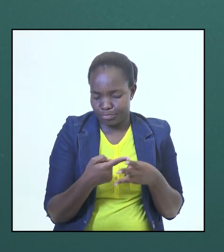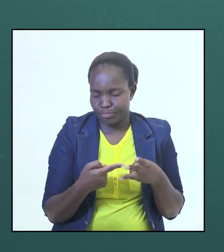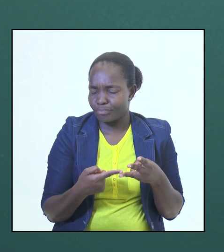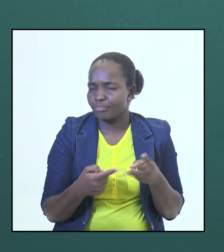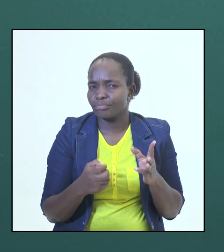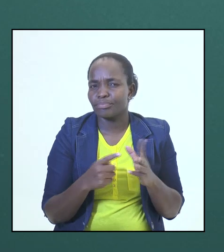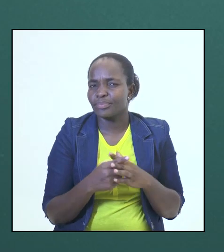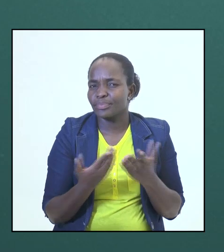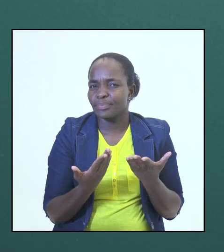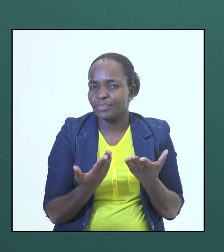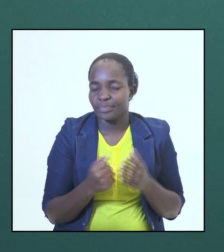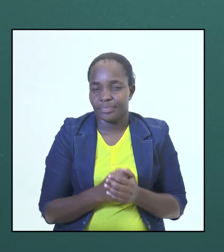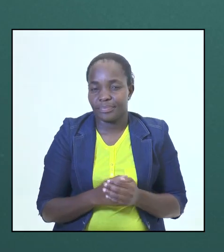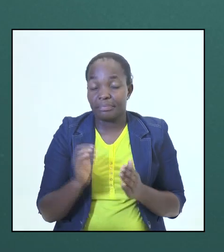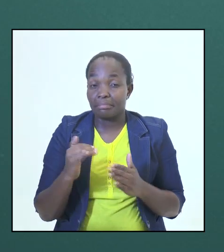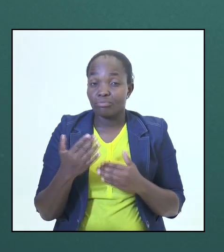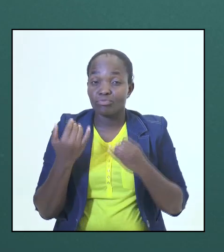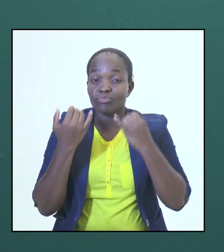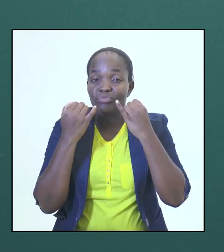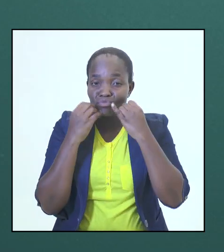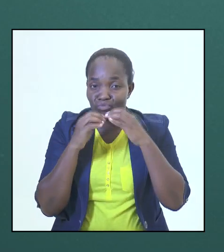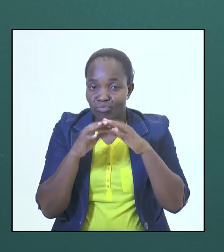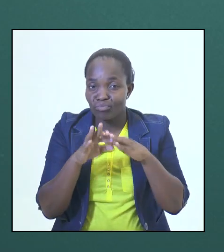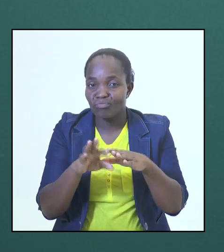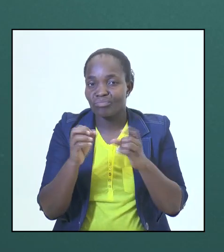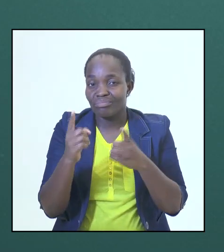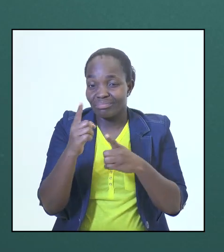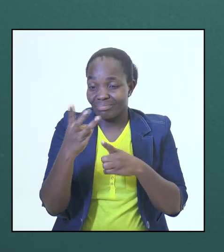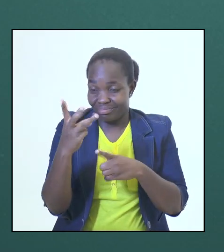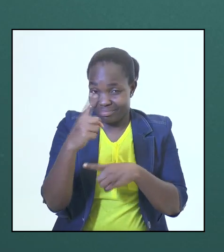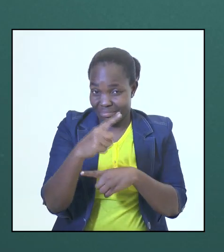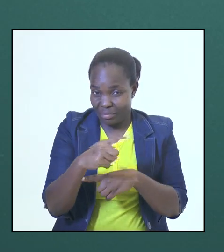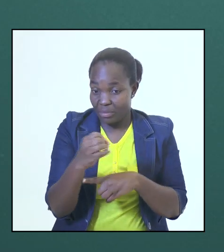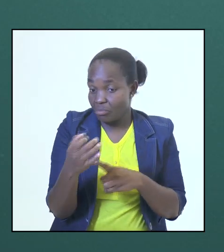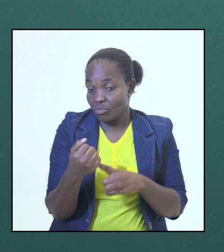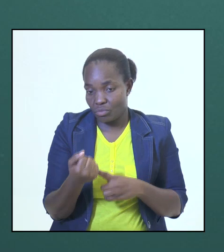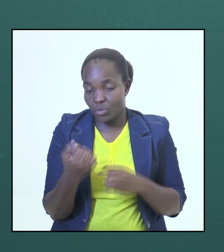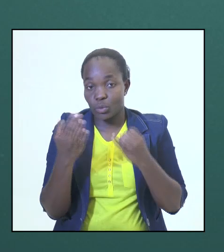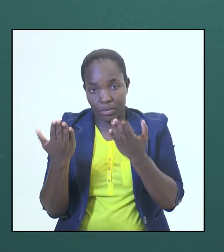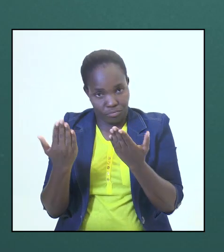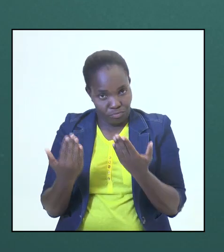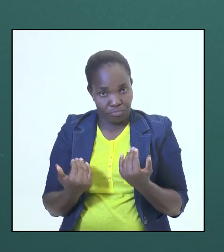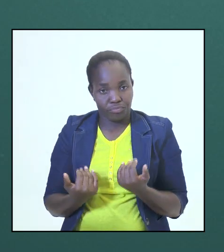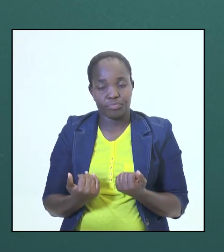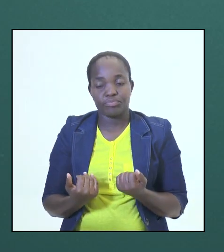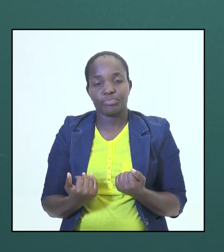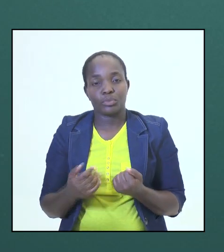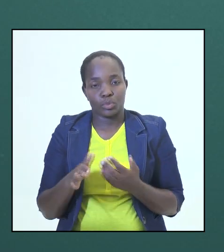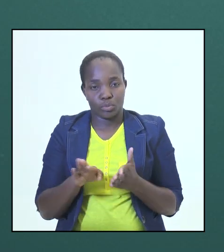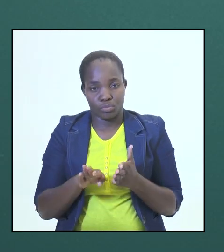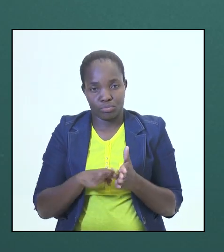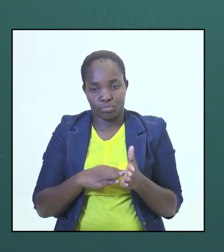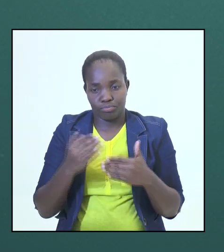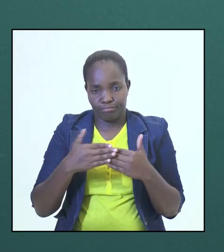bundles? We will announce the winner within 3 days, and if you are the winner, we'll call you to collect your prize at the